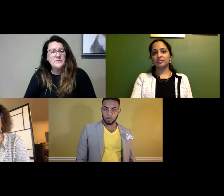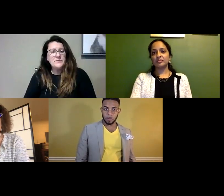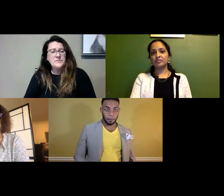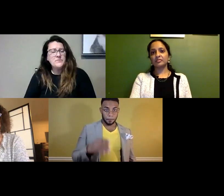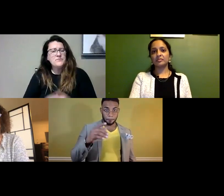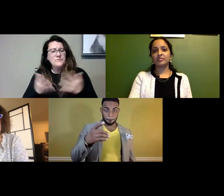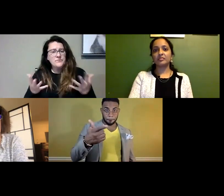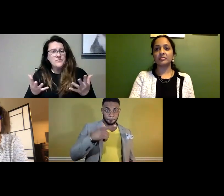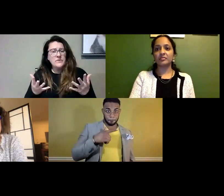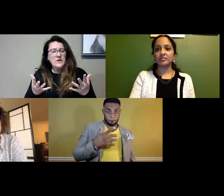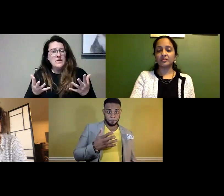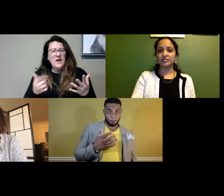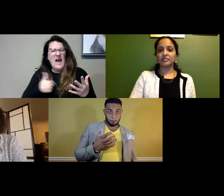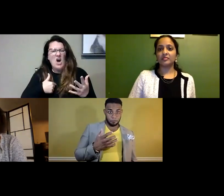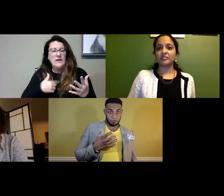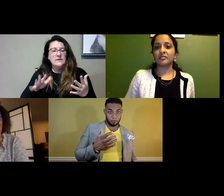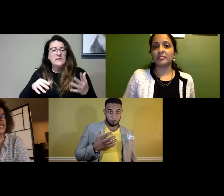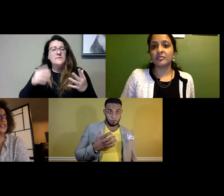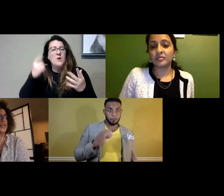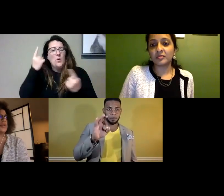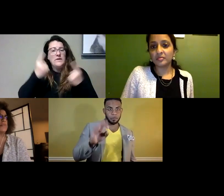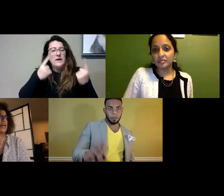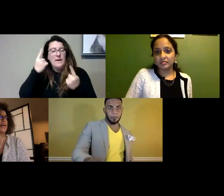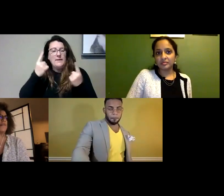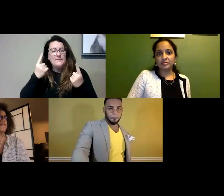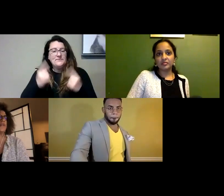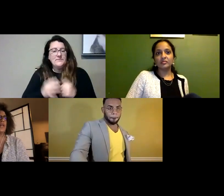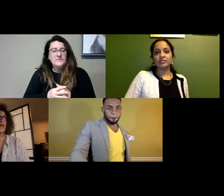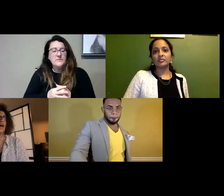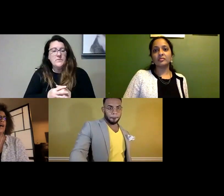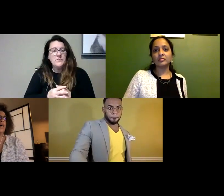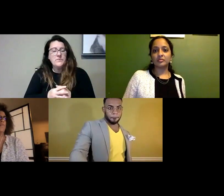So when you think about this in terms of